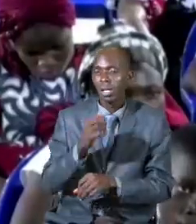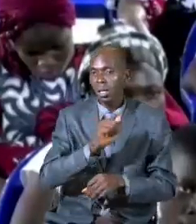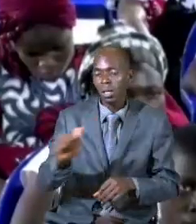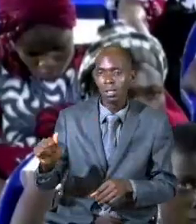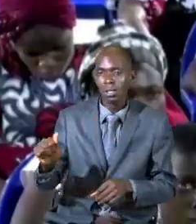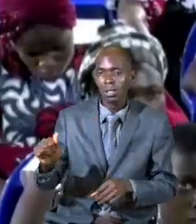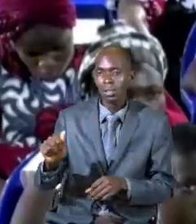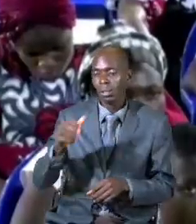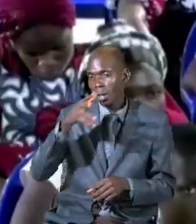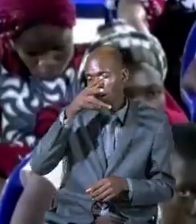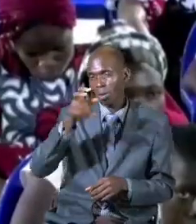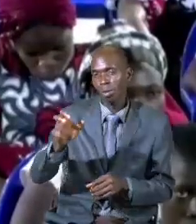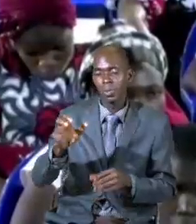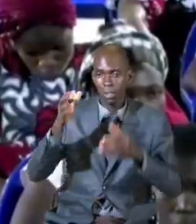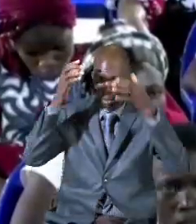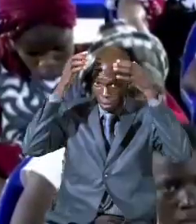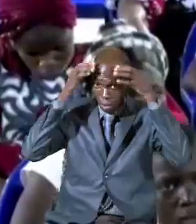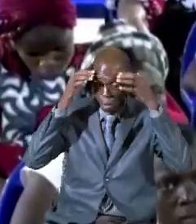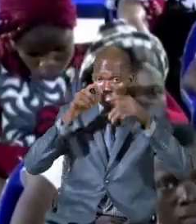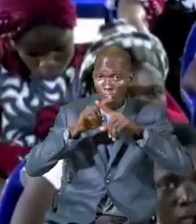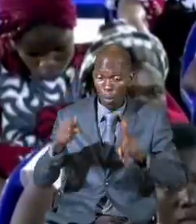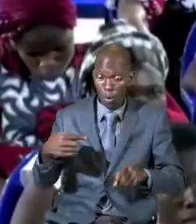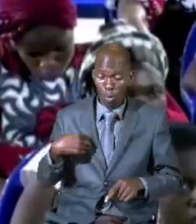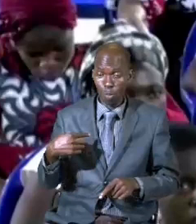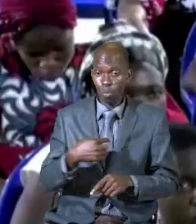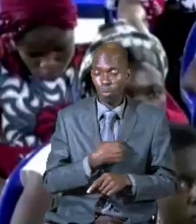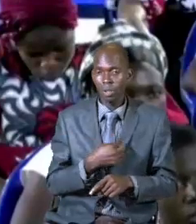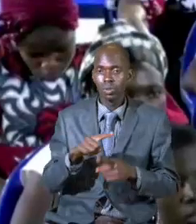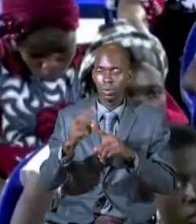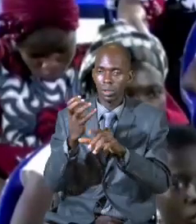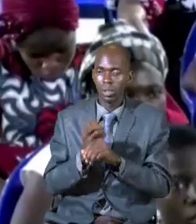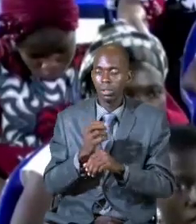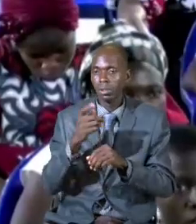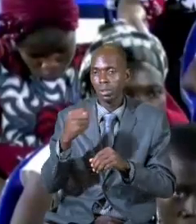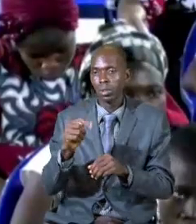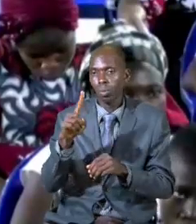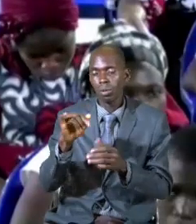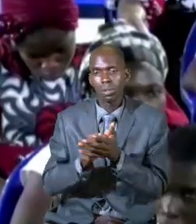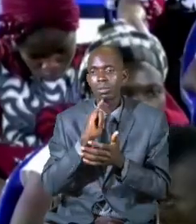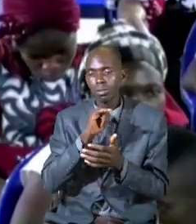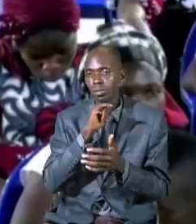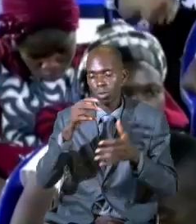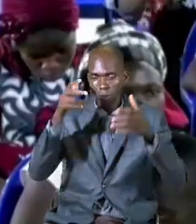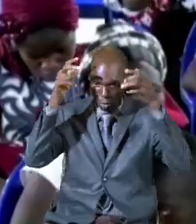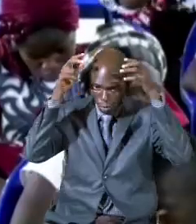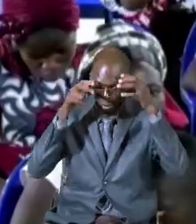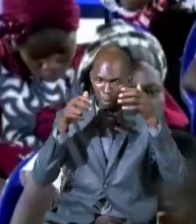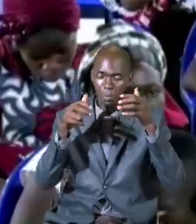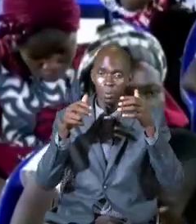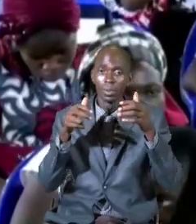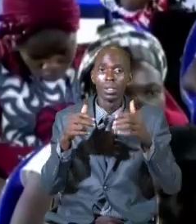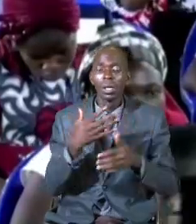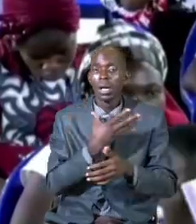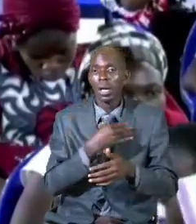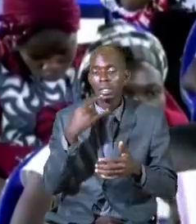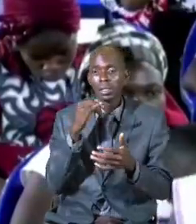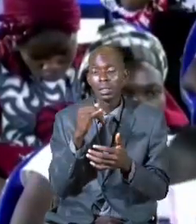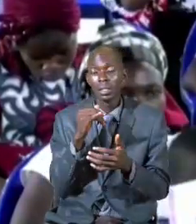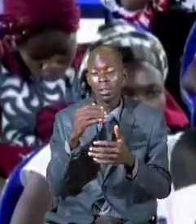an incorruptible. Look at verse 26. It says, therefore, I so